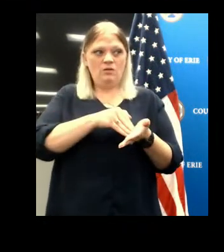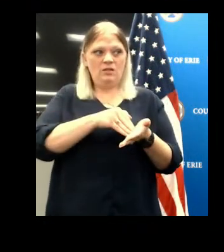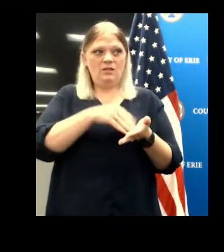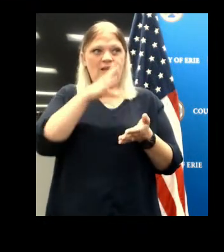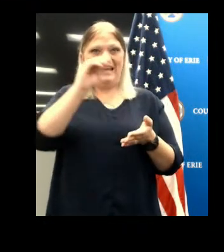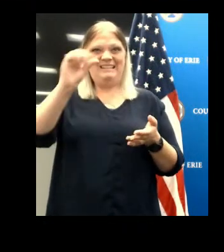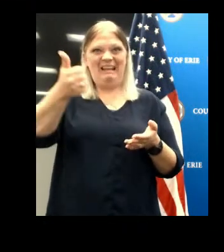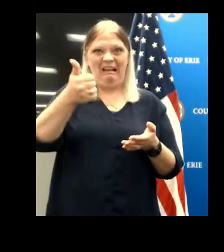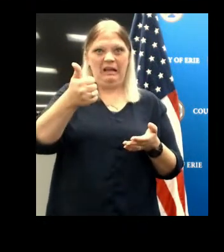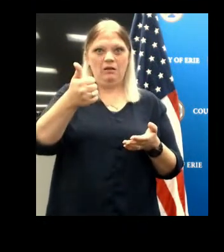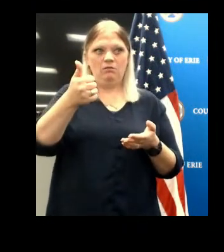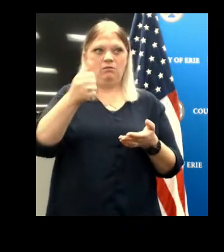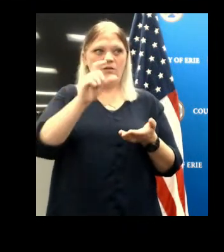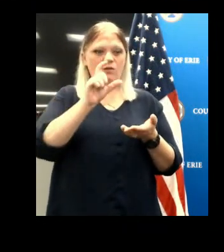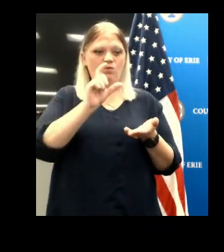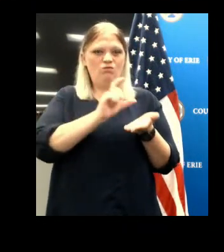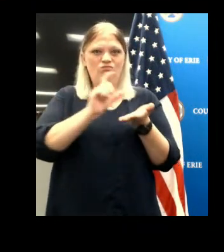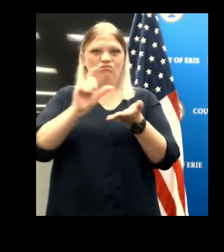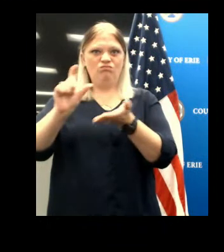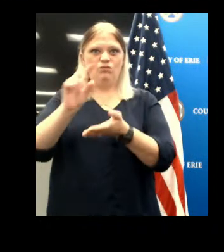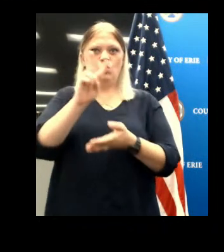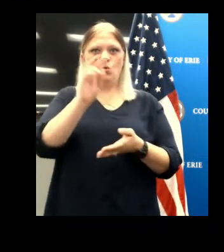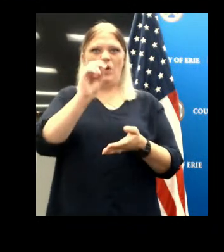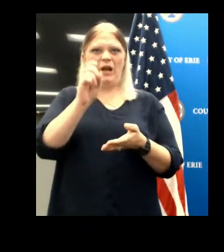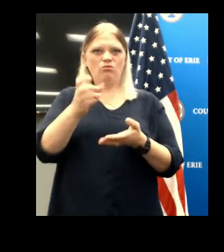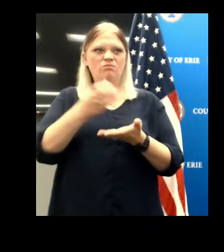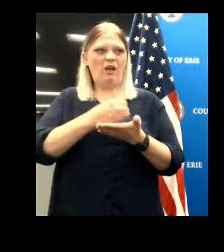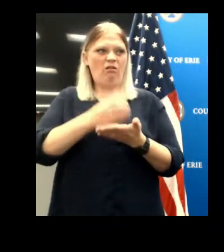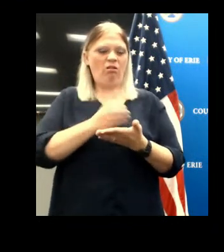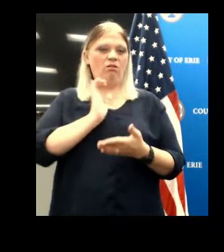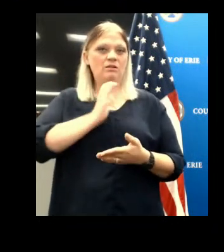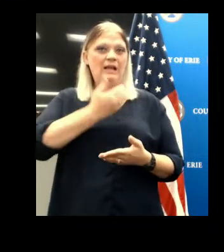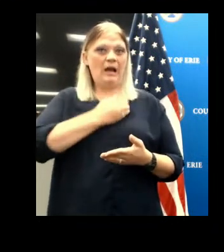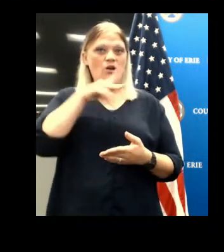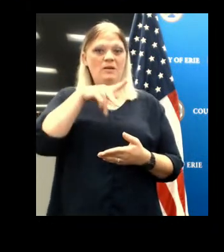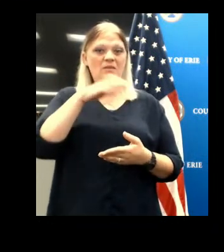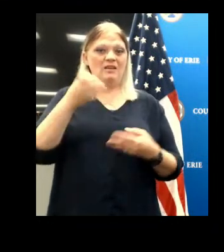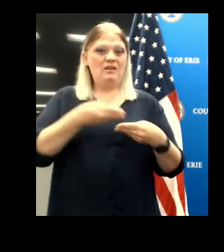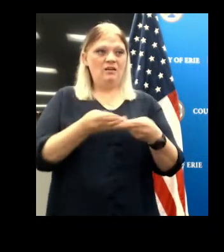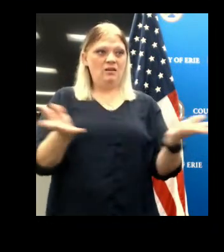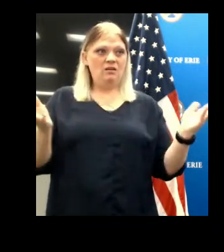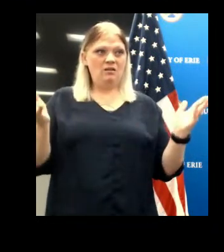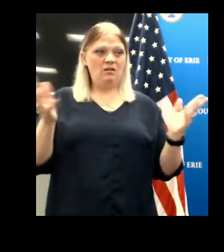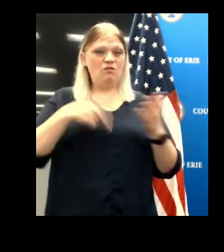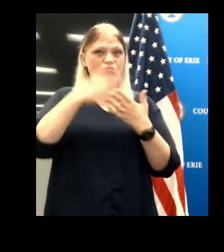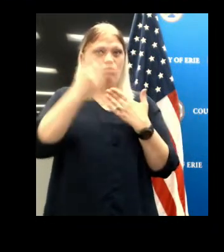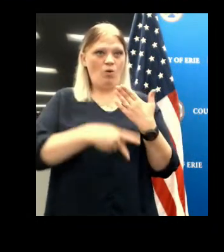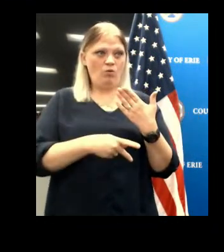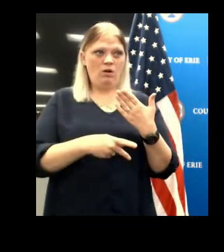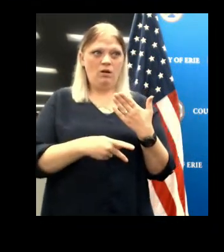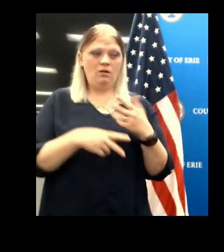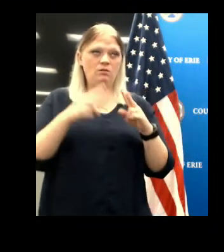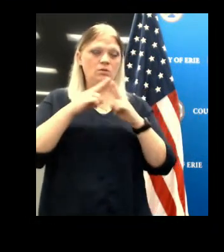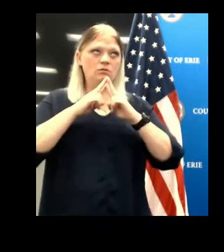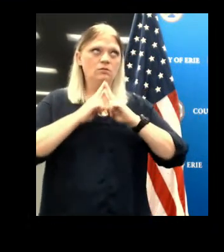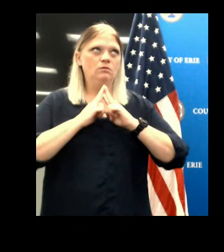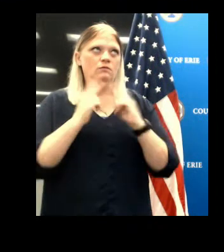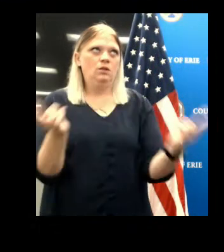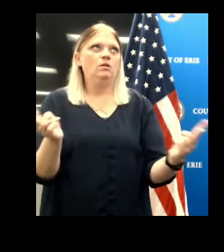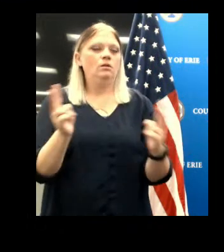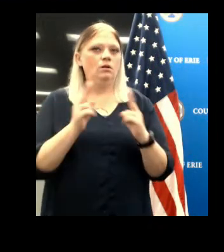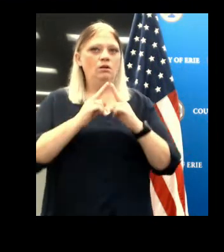121,010 of these little 2-ounce bottles. Our PPE distribution logistical program has been very,